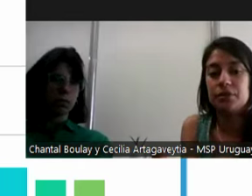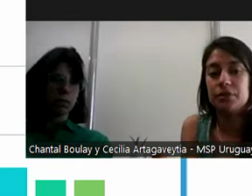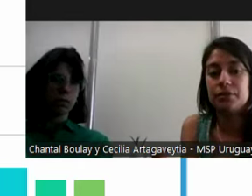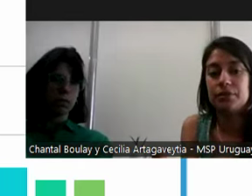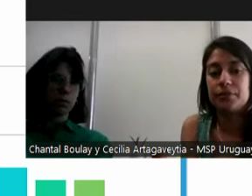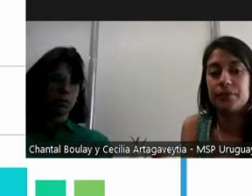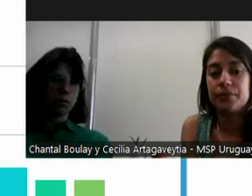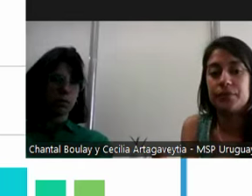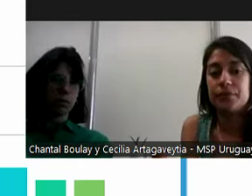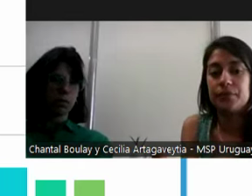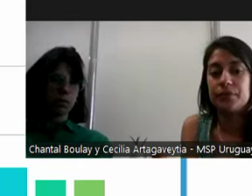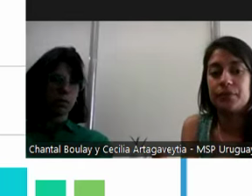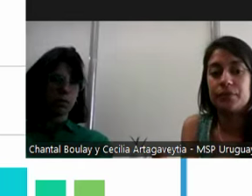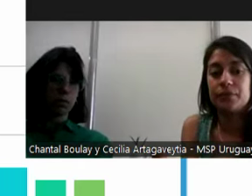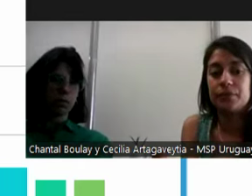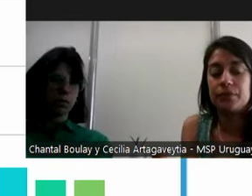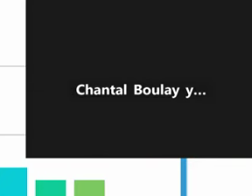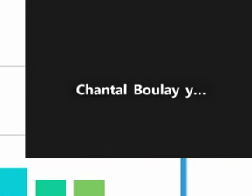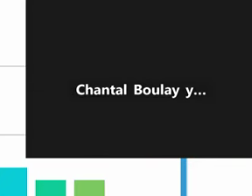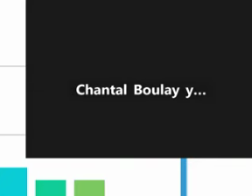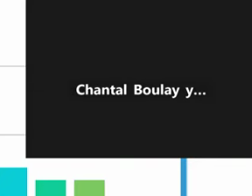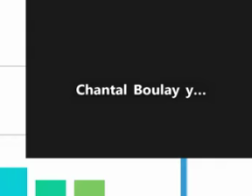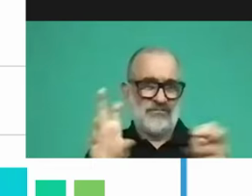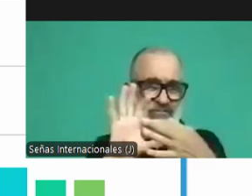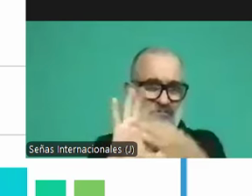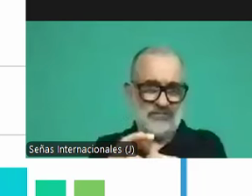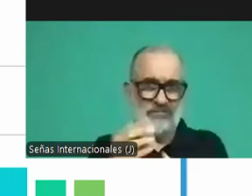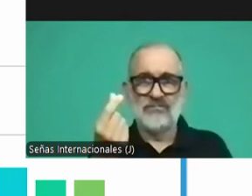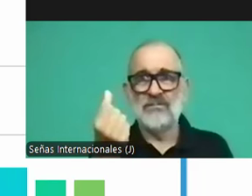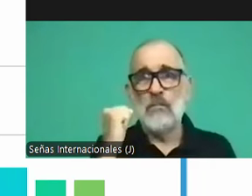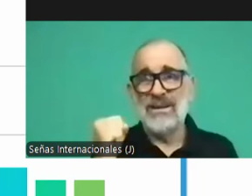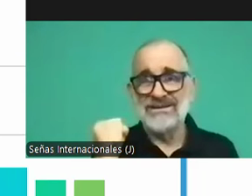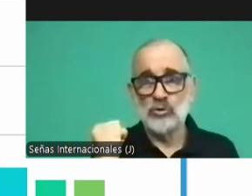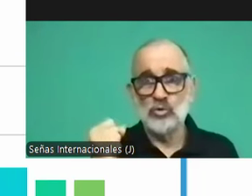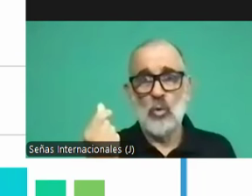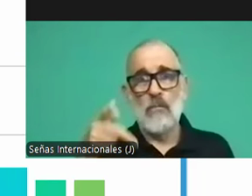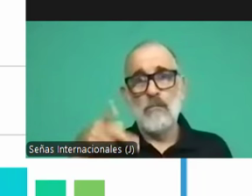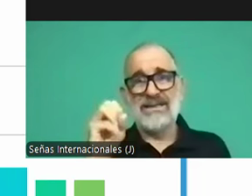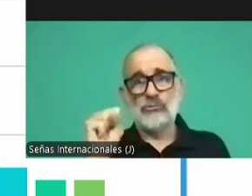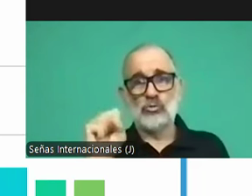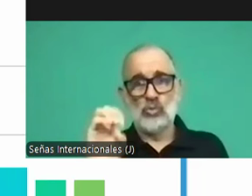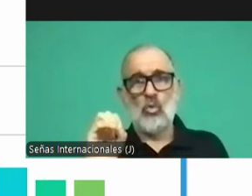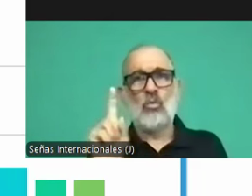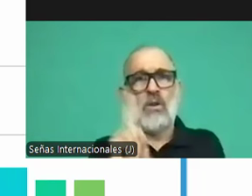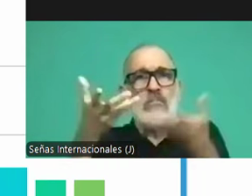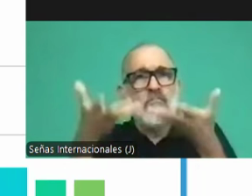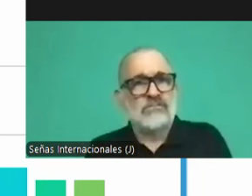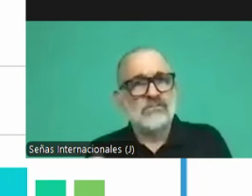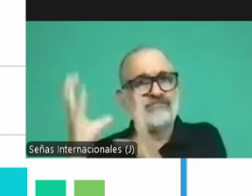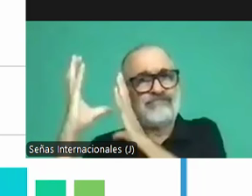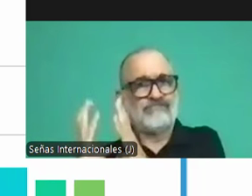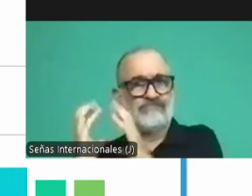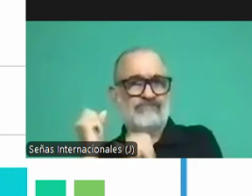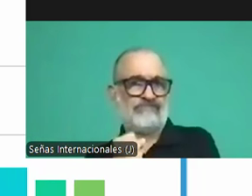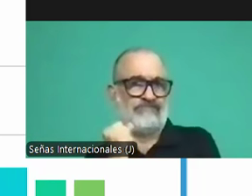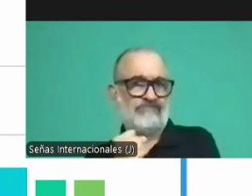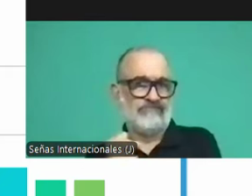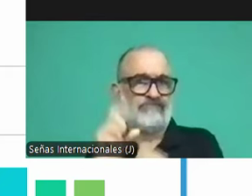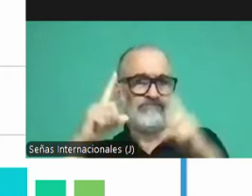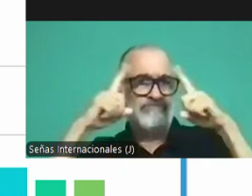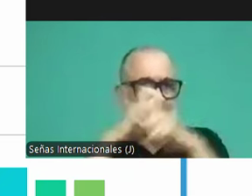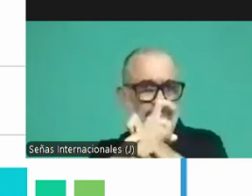el out-of-pocket peso y expenses las for health, implicancias en the términos de dificultades weight financieras and implication in son terms of financial hardships claramente are mayores, muy clearly